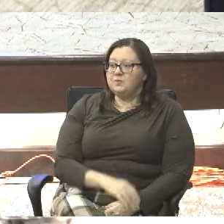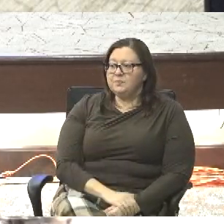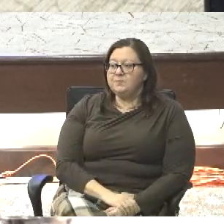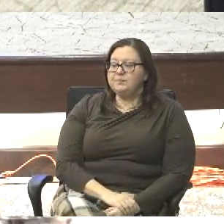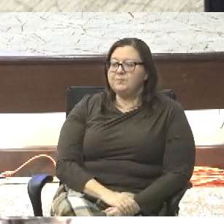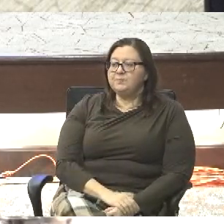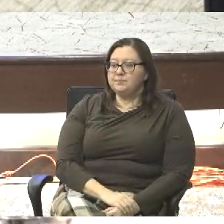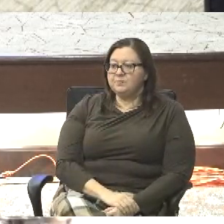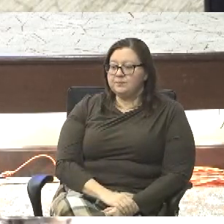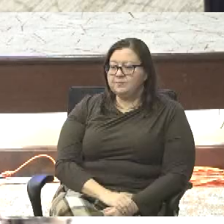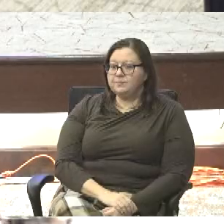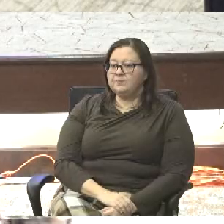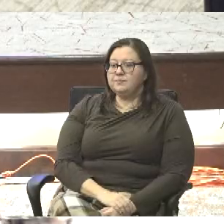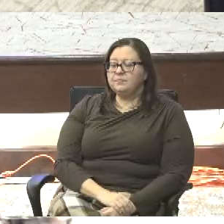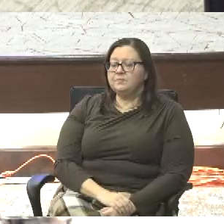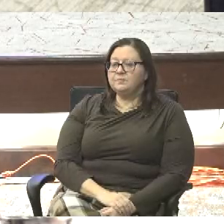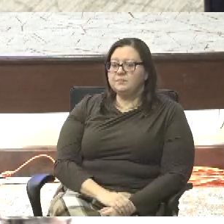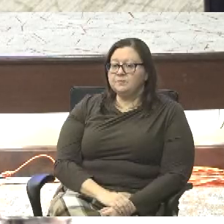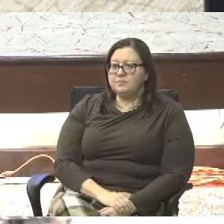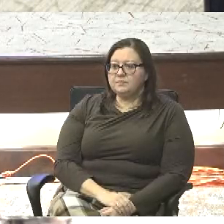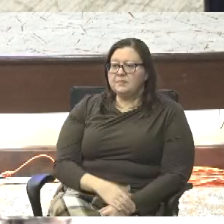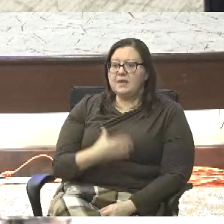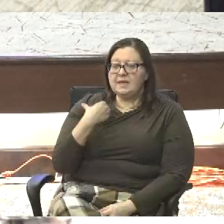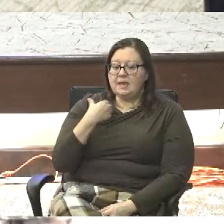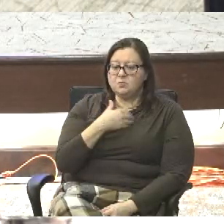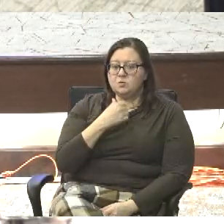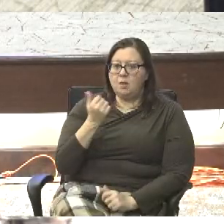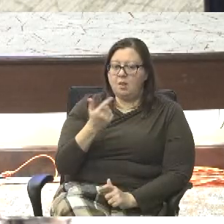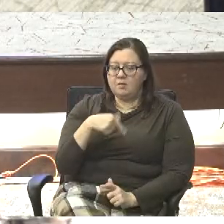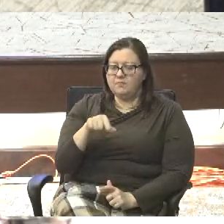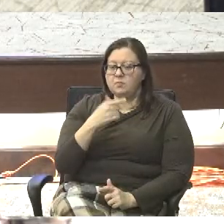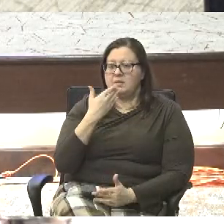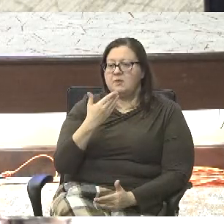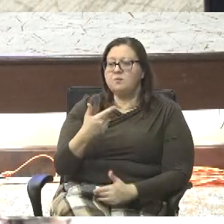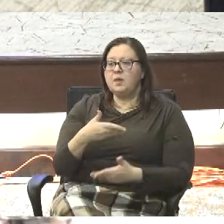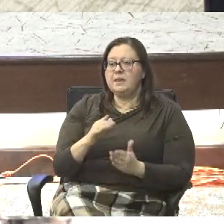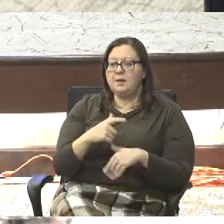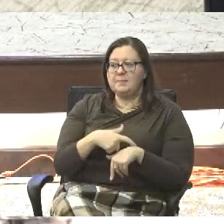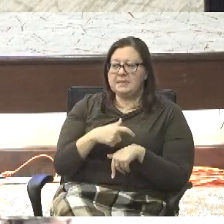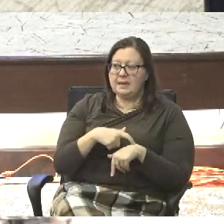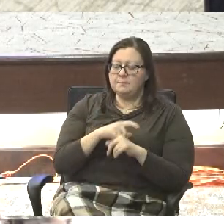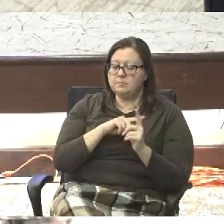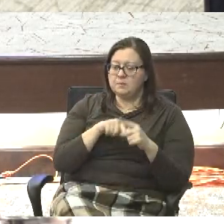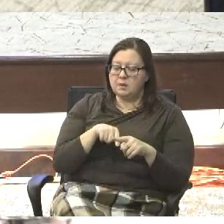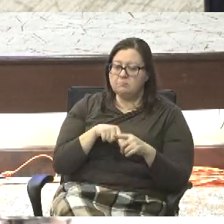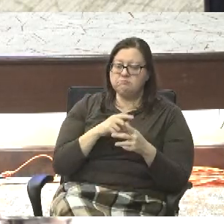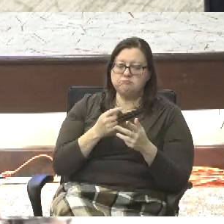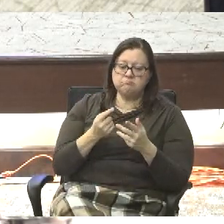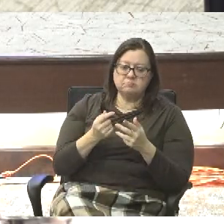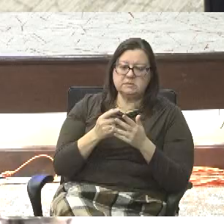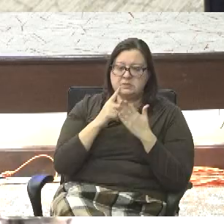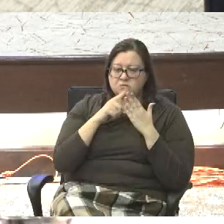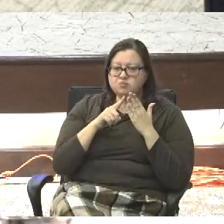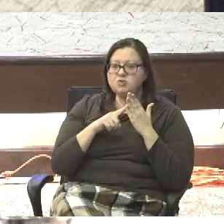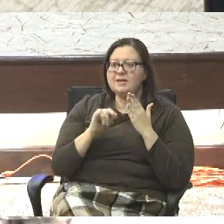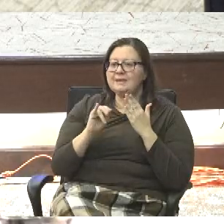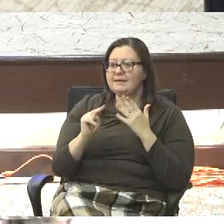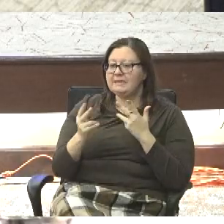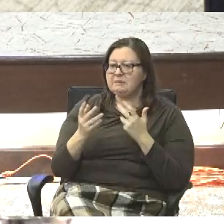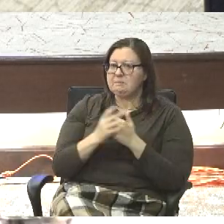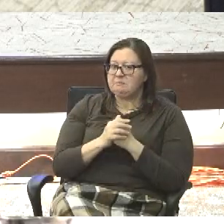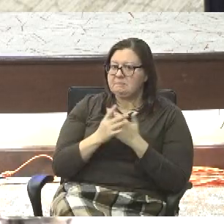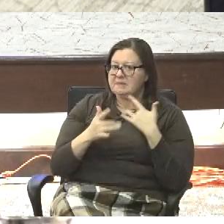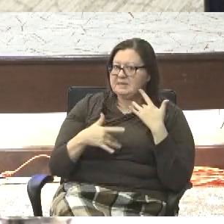Ford, Councilman, Mayor, council members. Appreciate y'all allowing me the time to come and do a little bit of a check-in here on